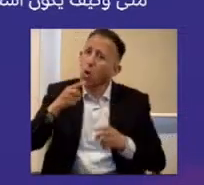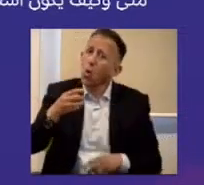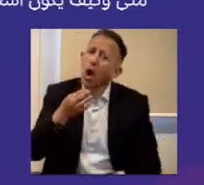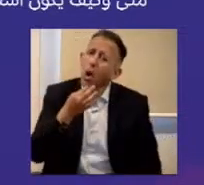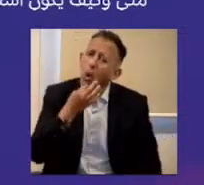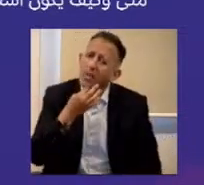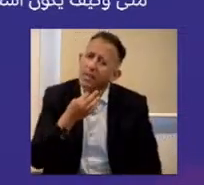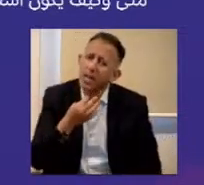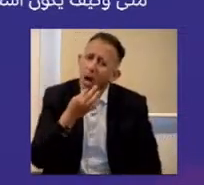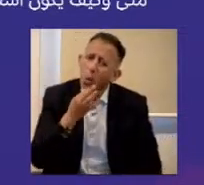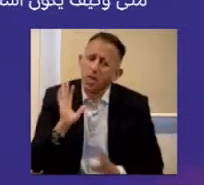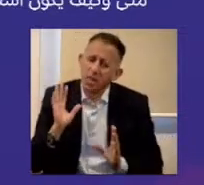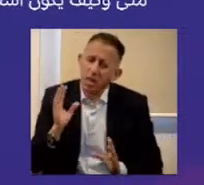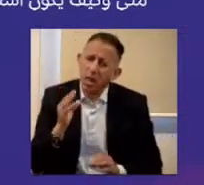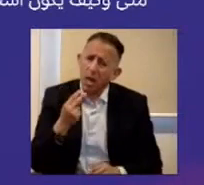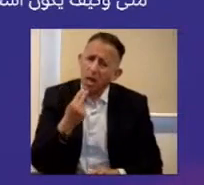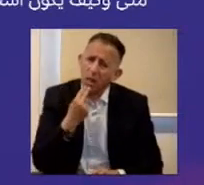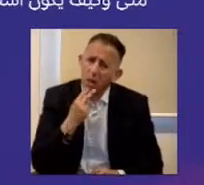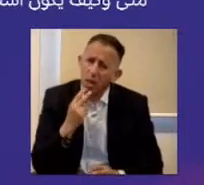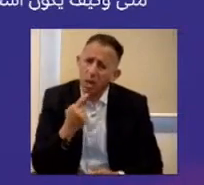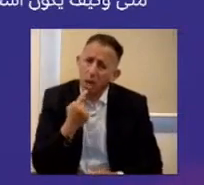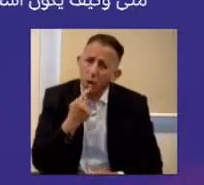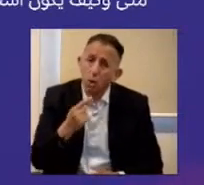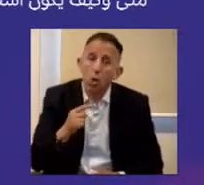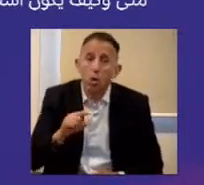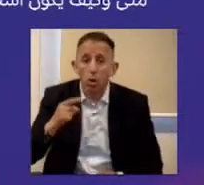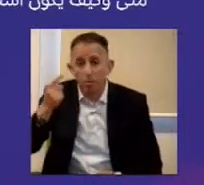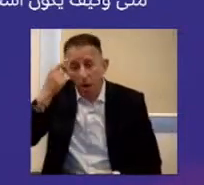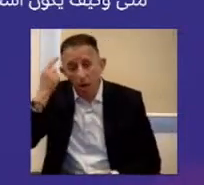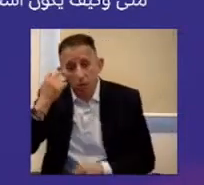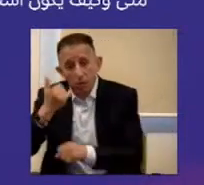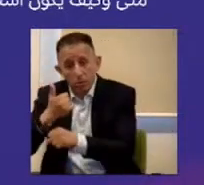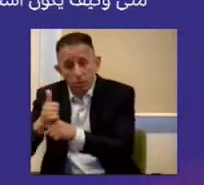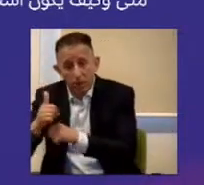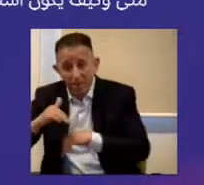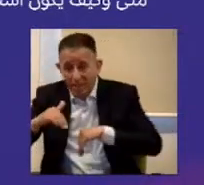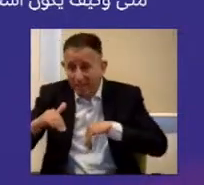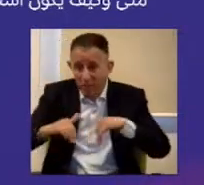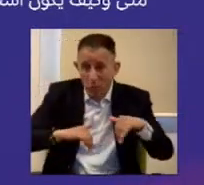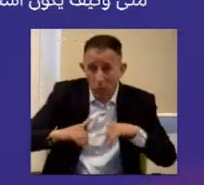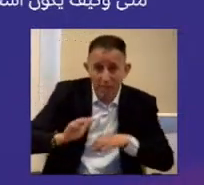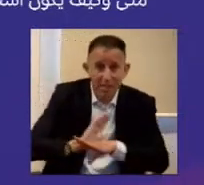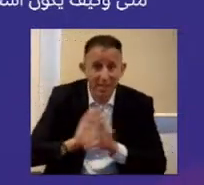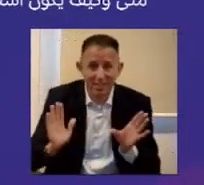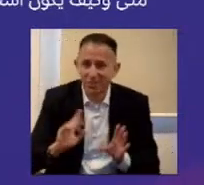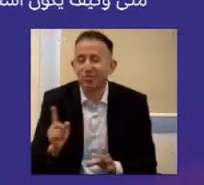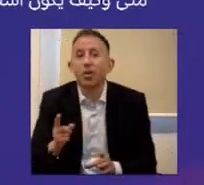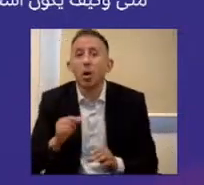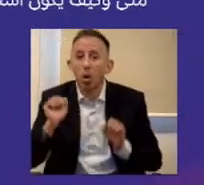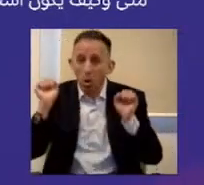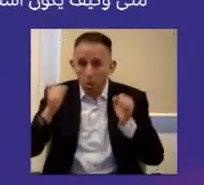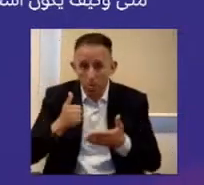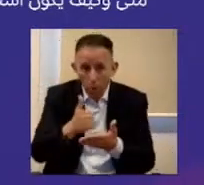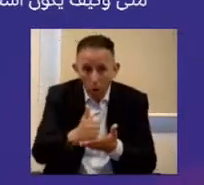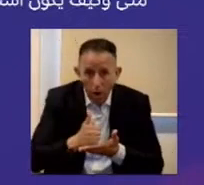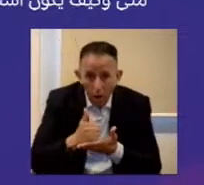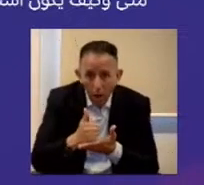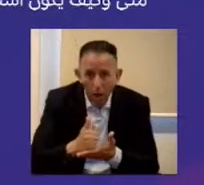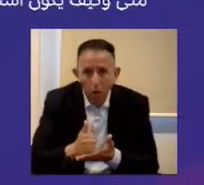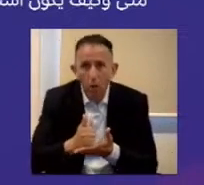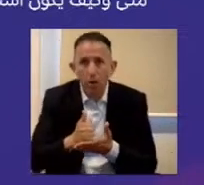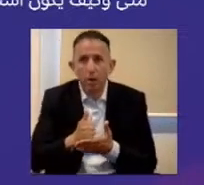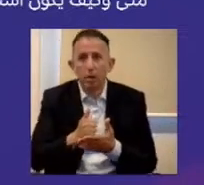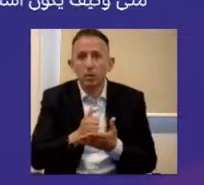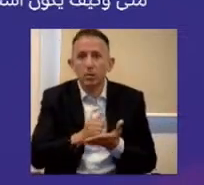works, how learning for us, for human, works. AI to improve how we teach, we have many